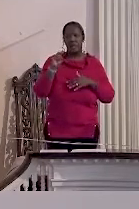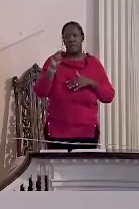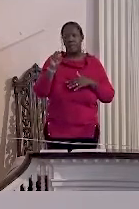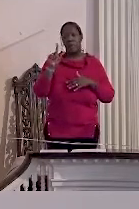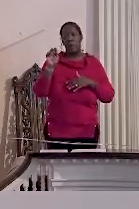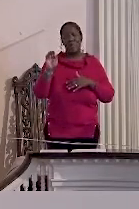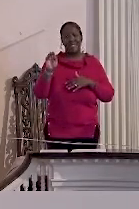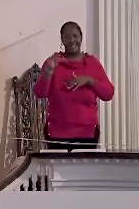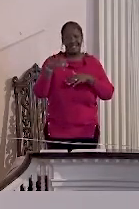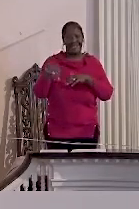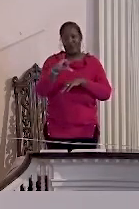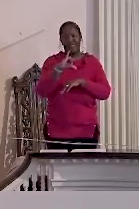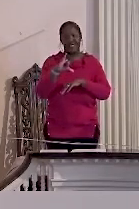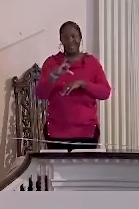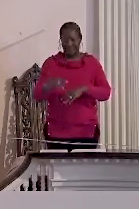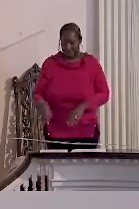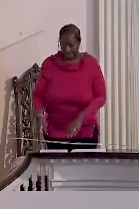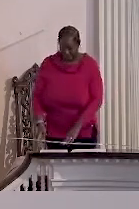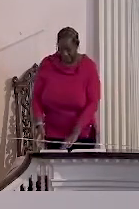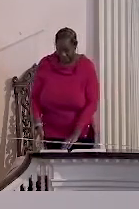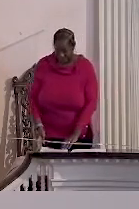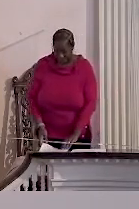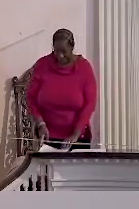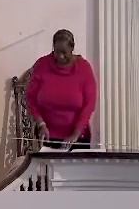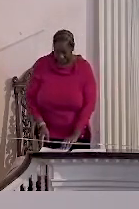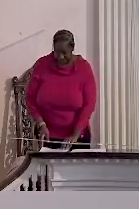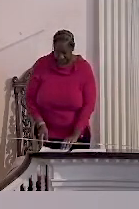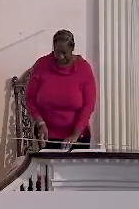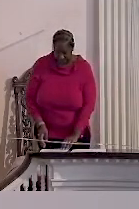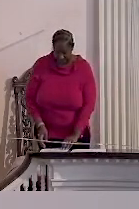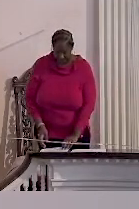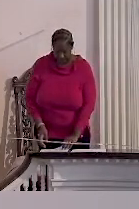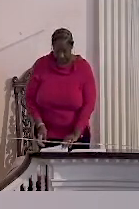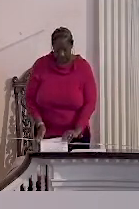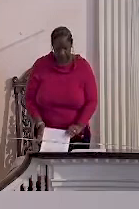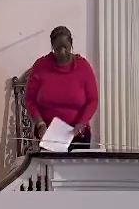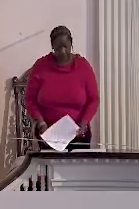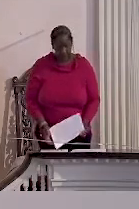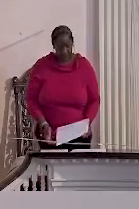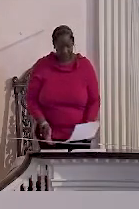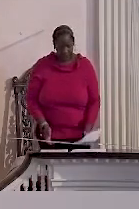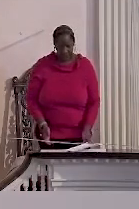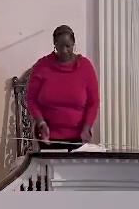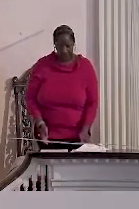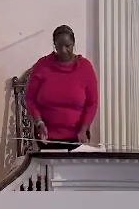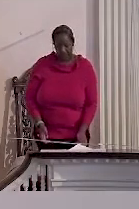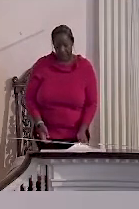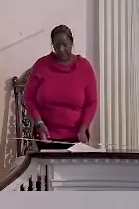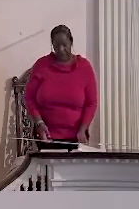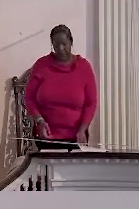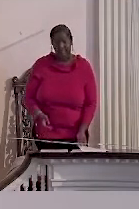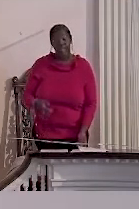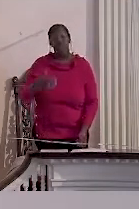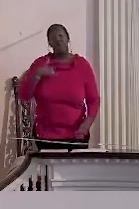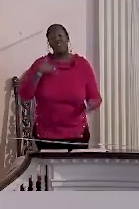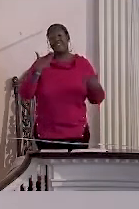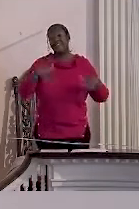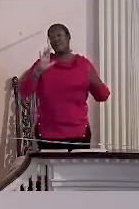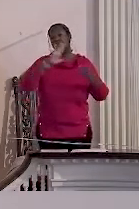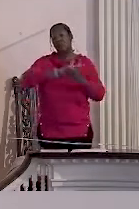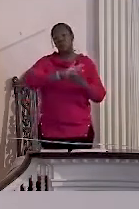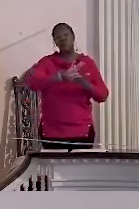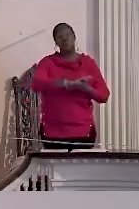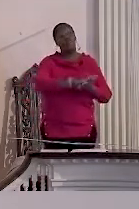kitchen. Now, when he left school that day, Emilio passed the front steps and he imagined a new